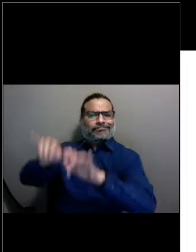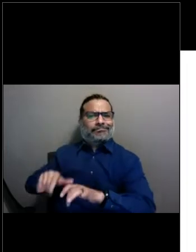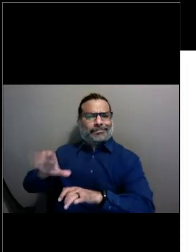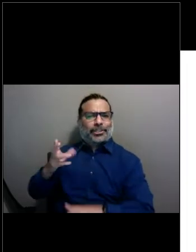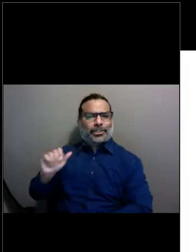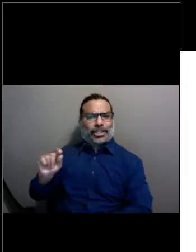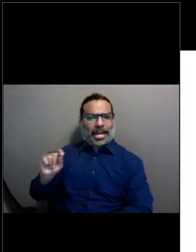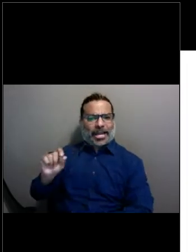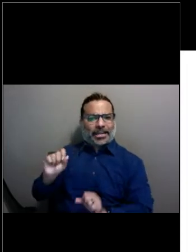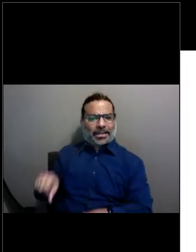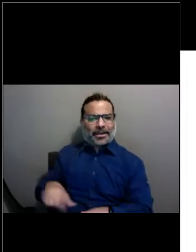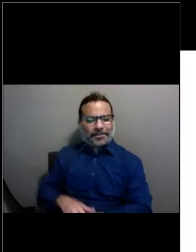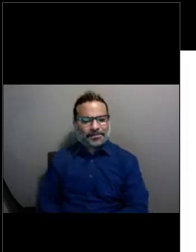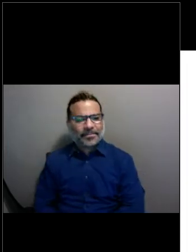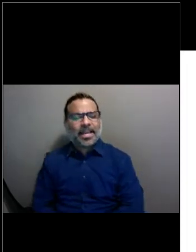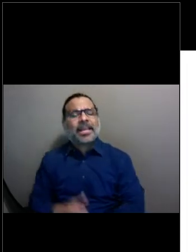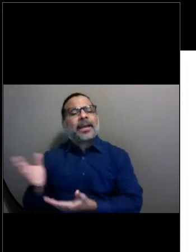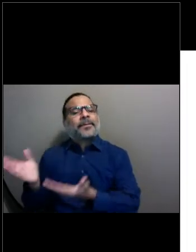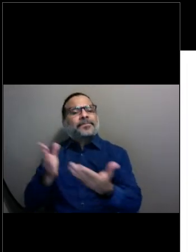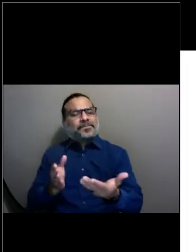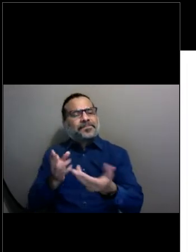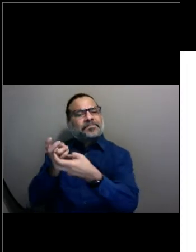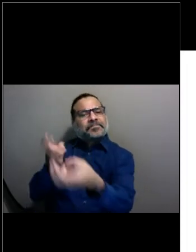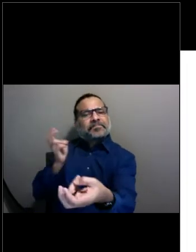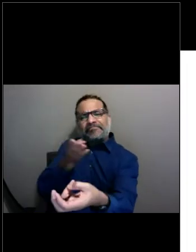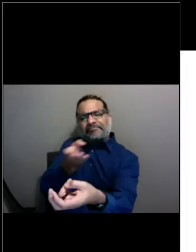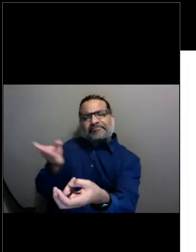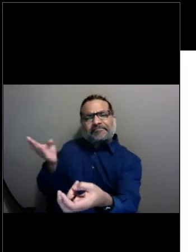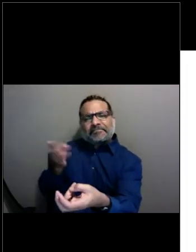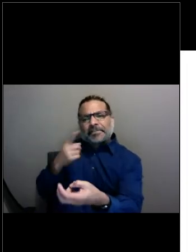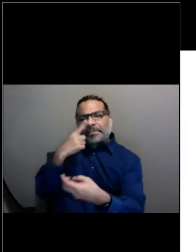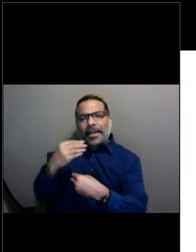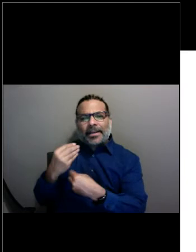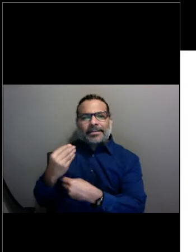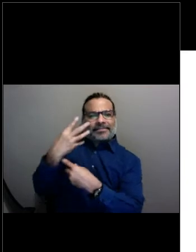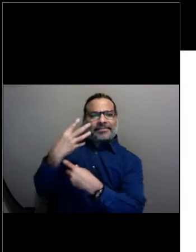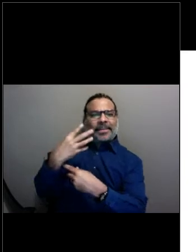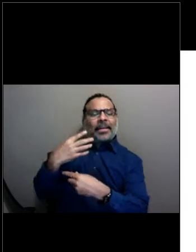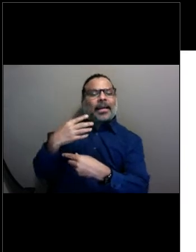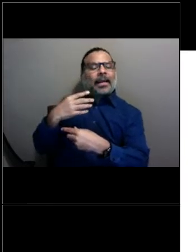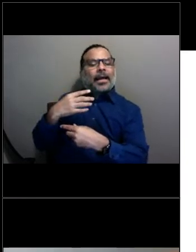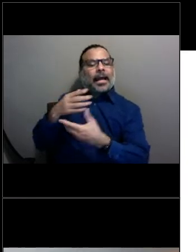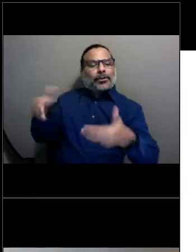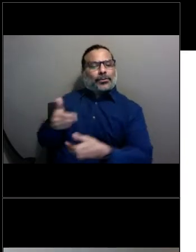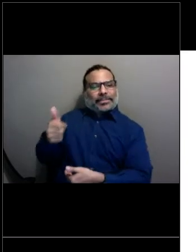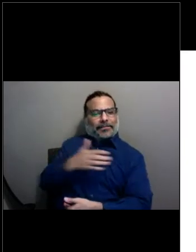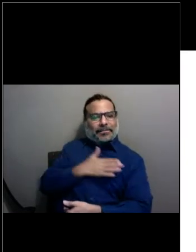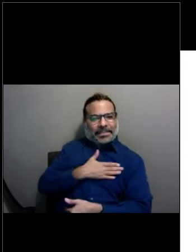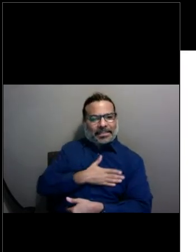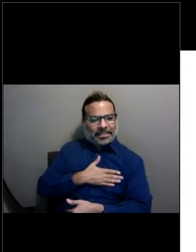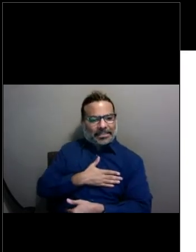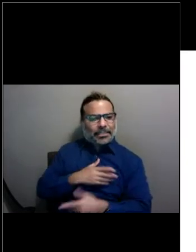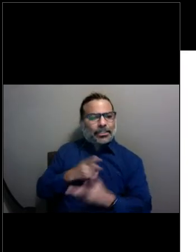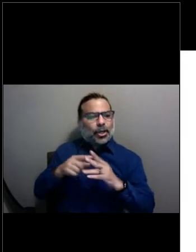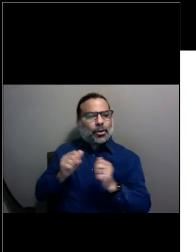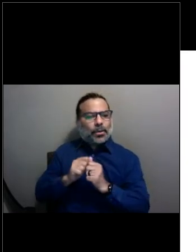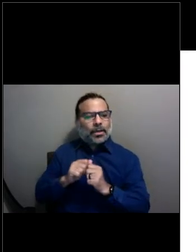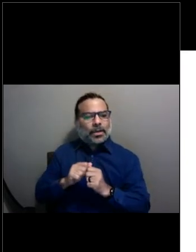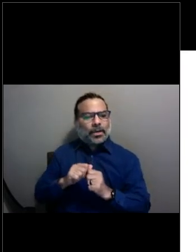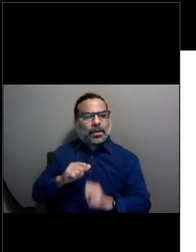for a moment to share their video cameras and to introduce themselves. And let's start with